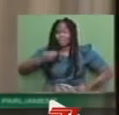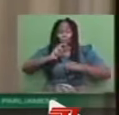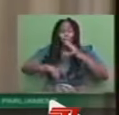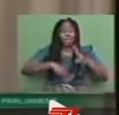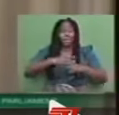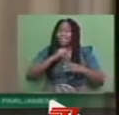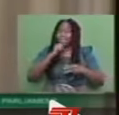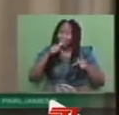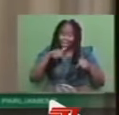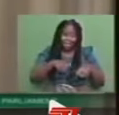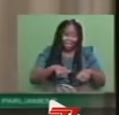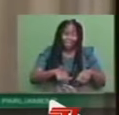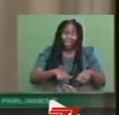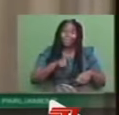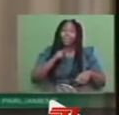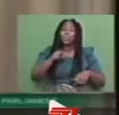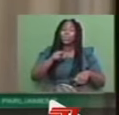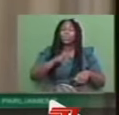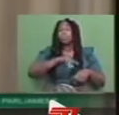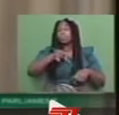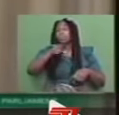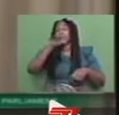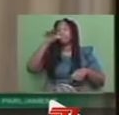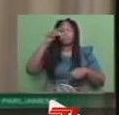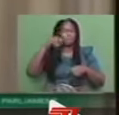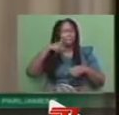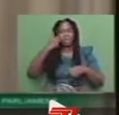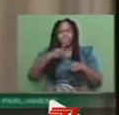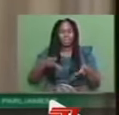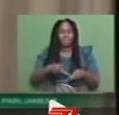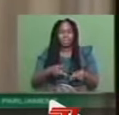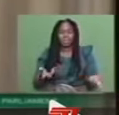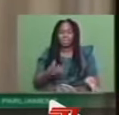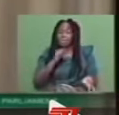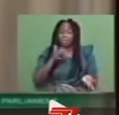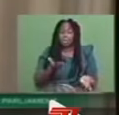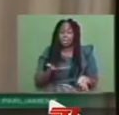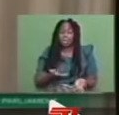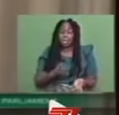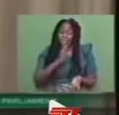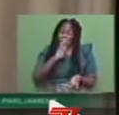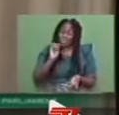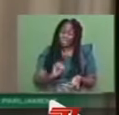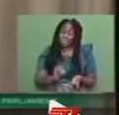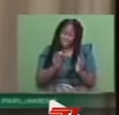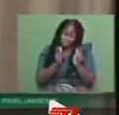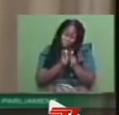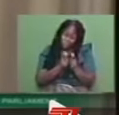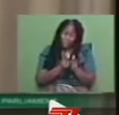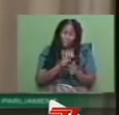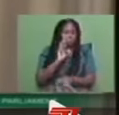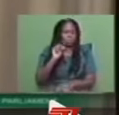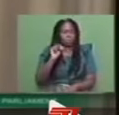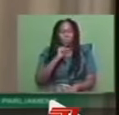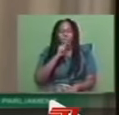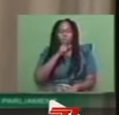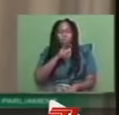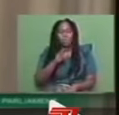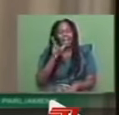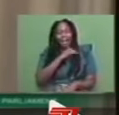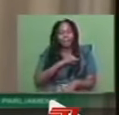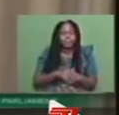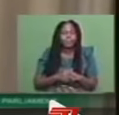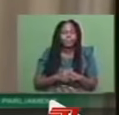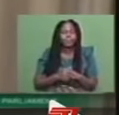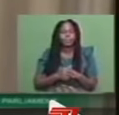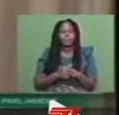repeats. Last Monday's assurances to double output, raise contribution of the sector. We've heard all of